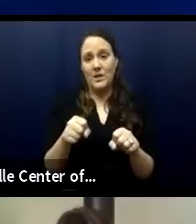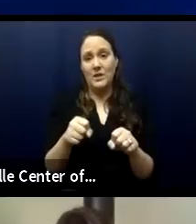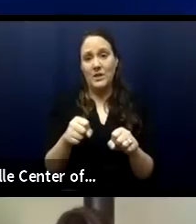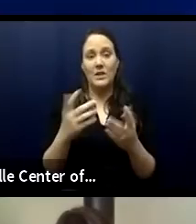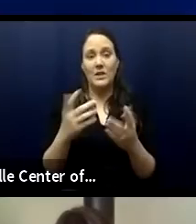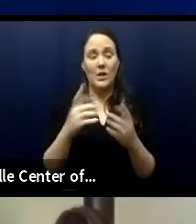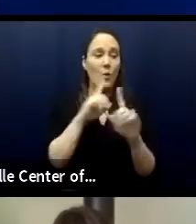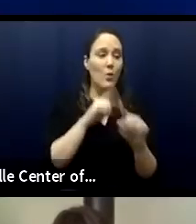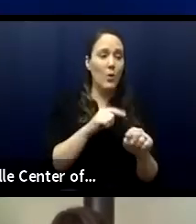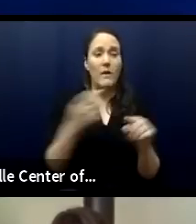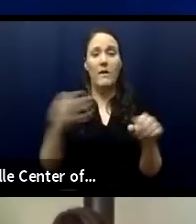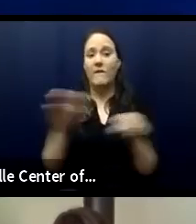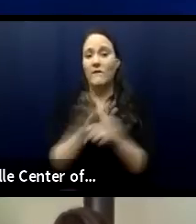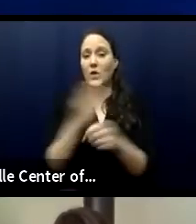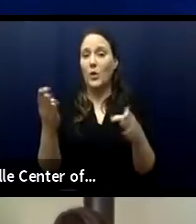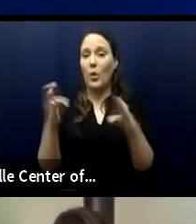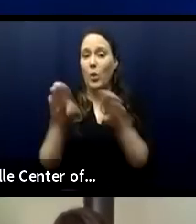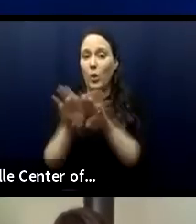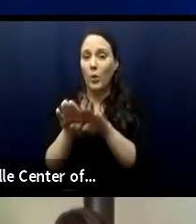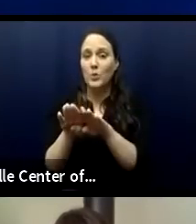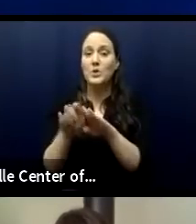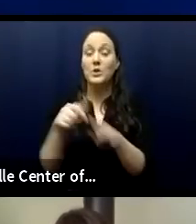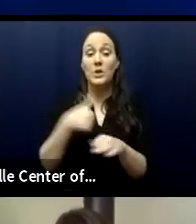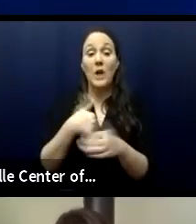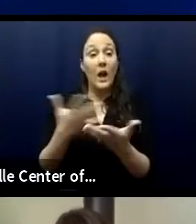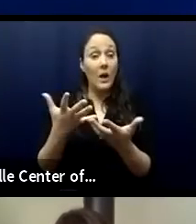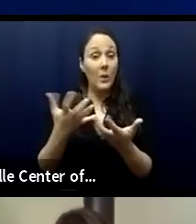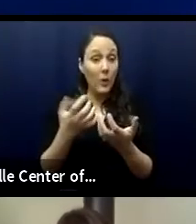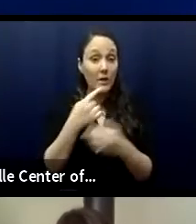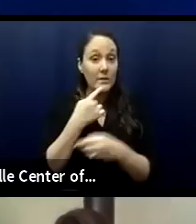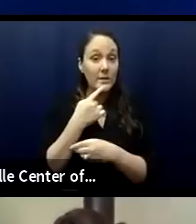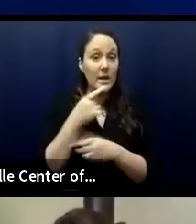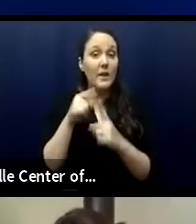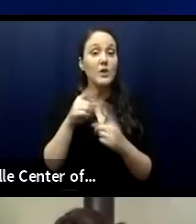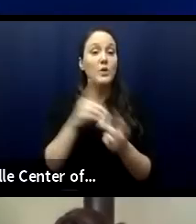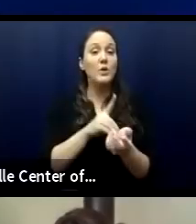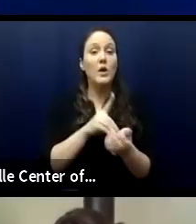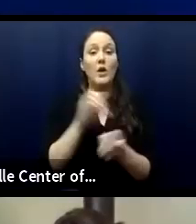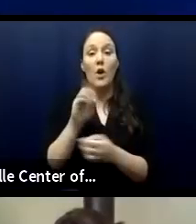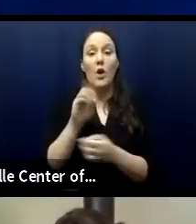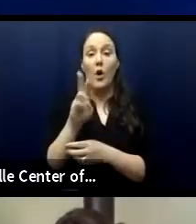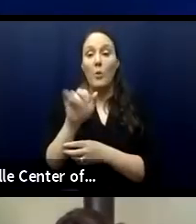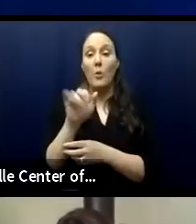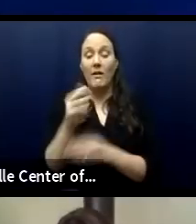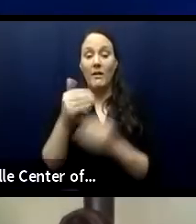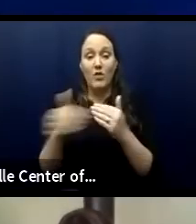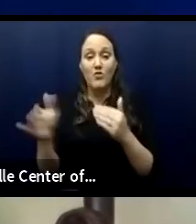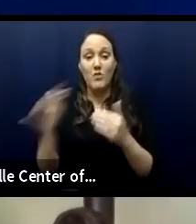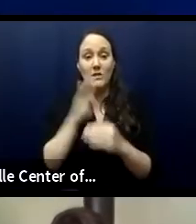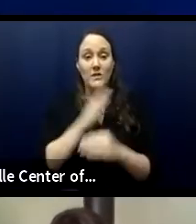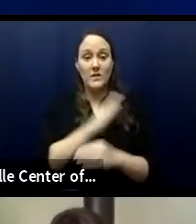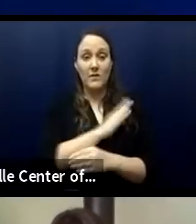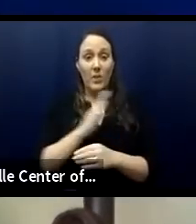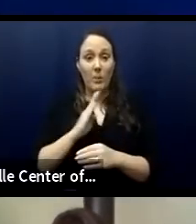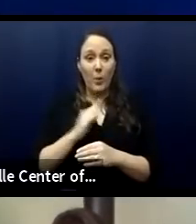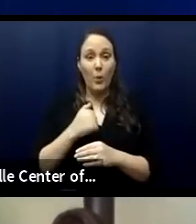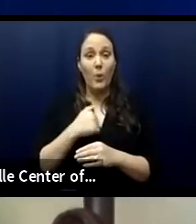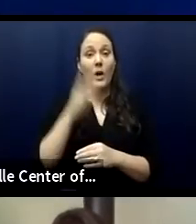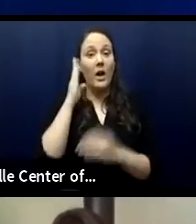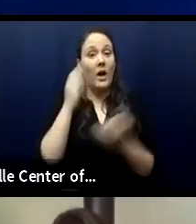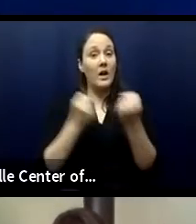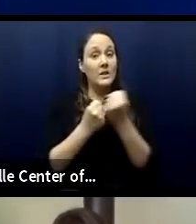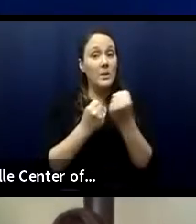down. I would like to say to Dr. O'Brien and the rest of the board that I would be in support of the curfew